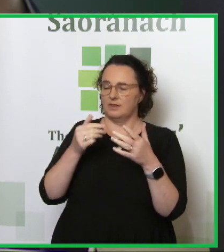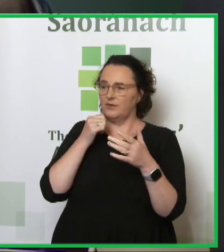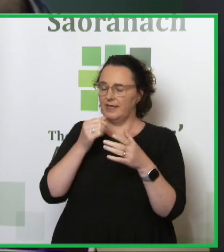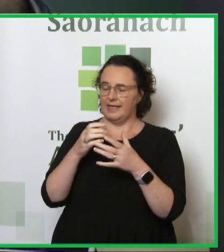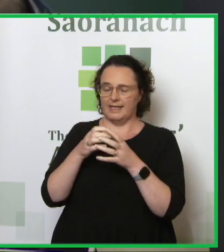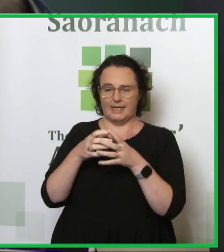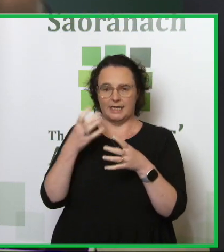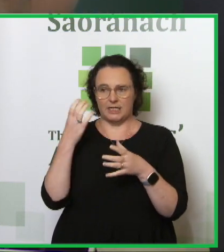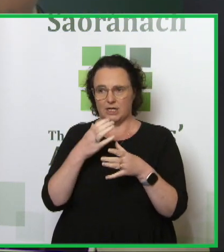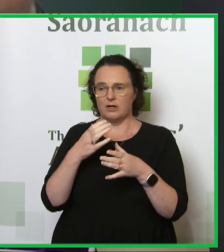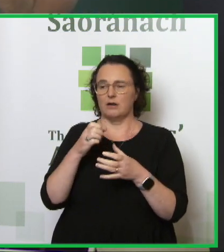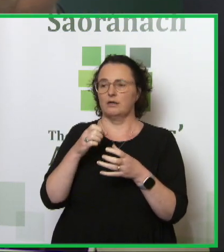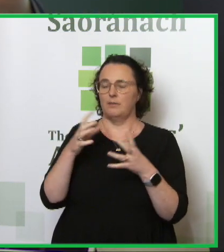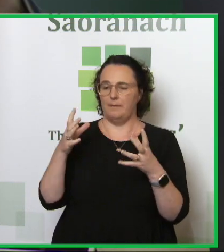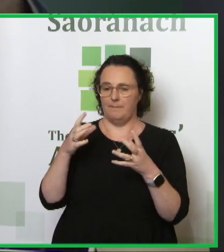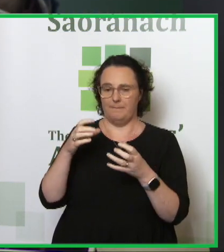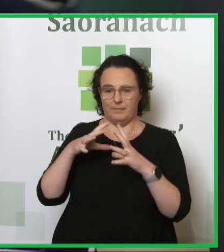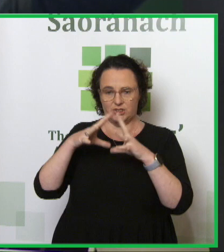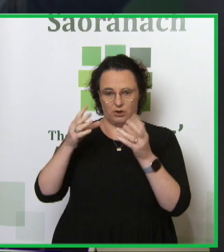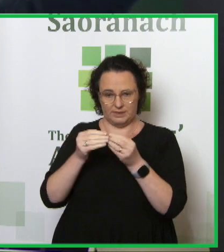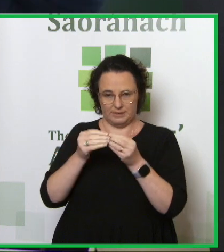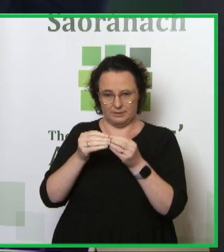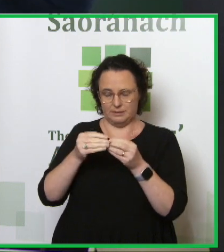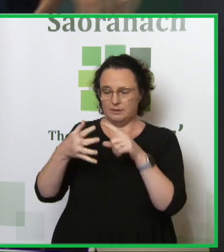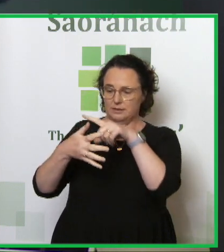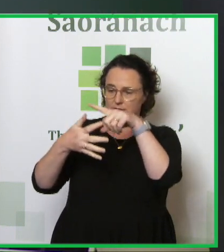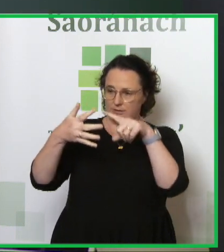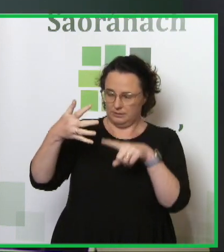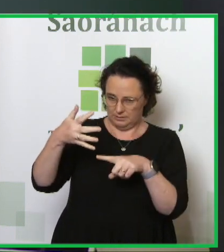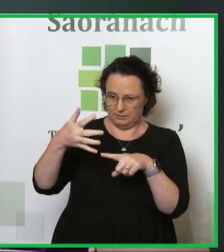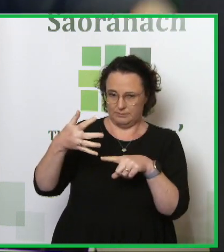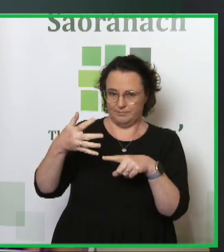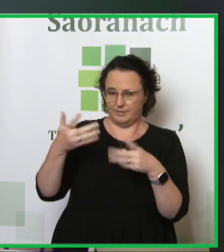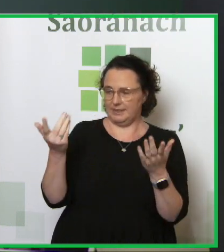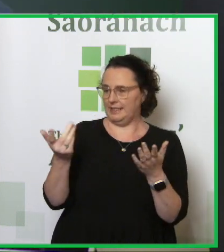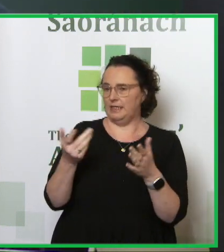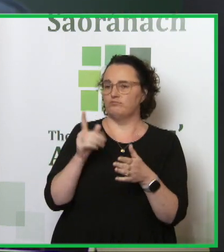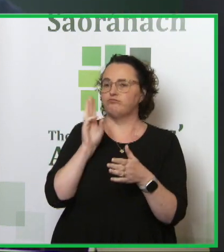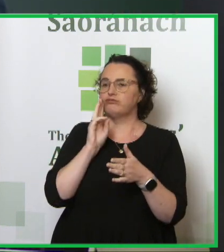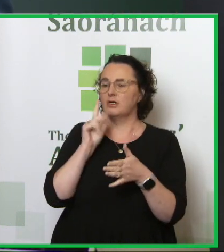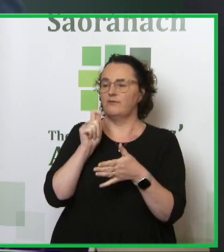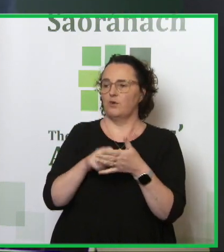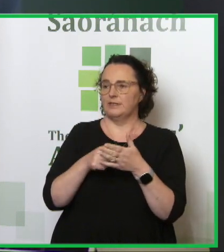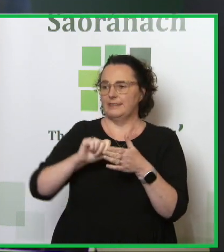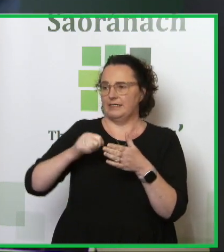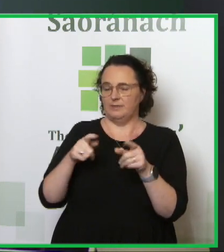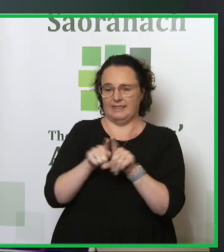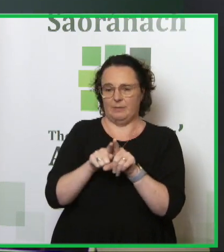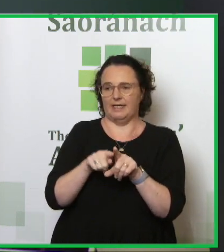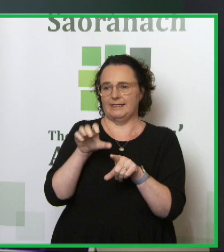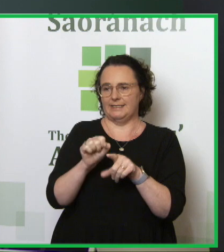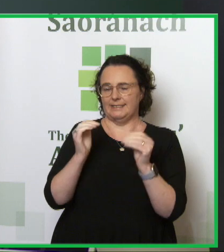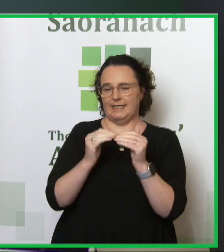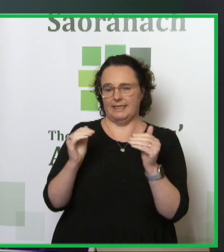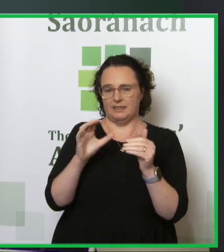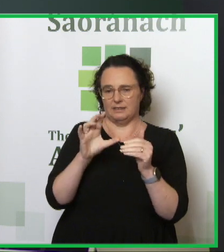majority. We take all the votes, all the ballot papers that, let's say, voted for the status quo,